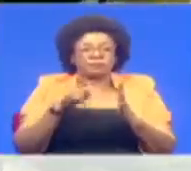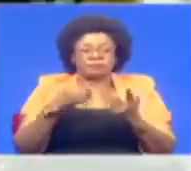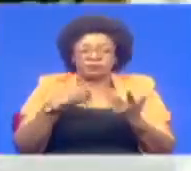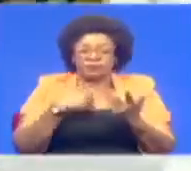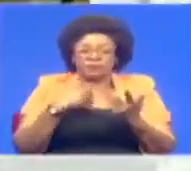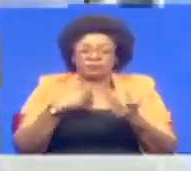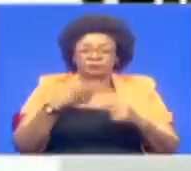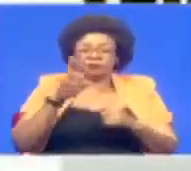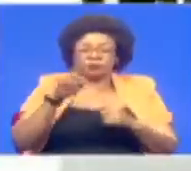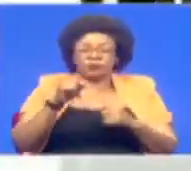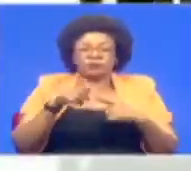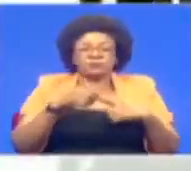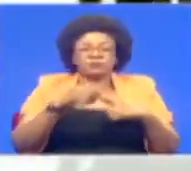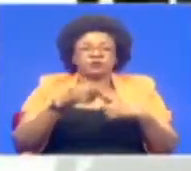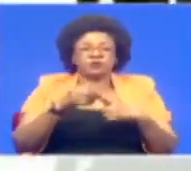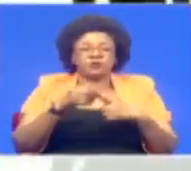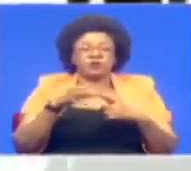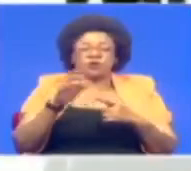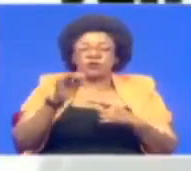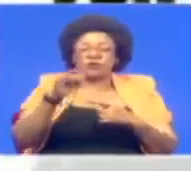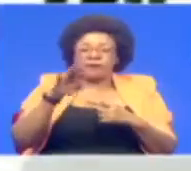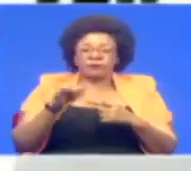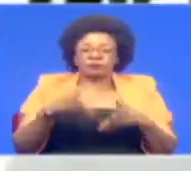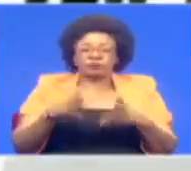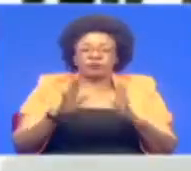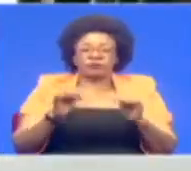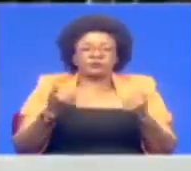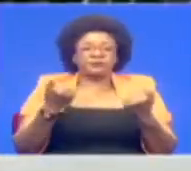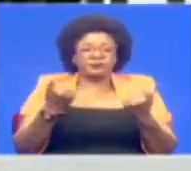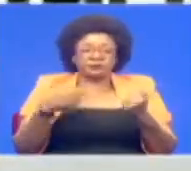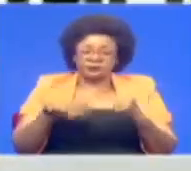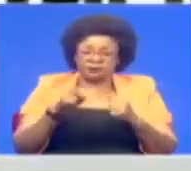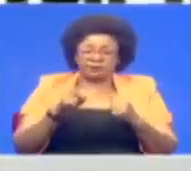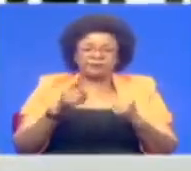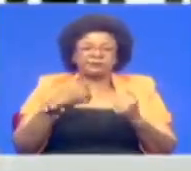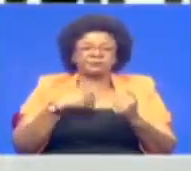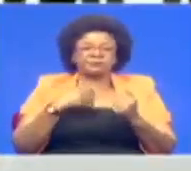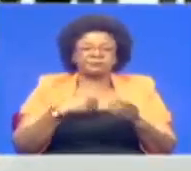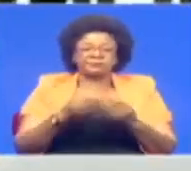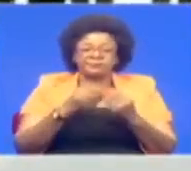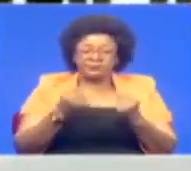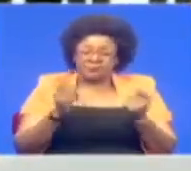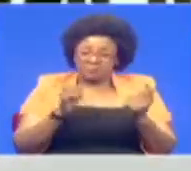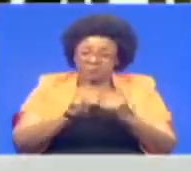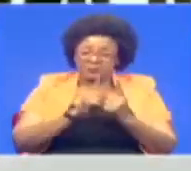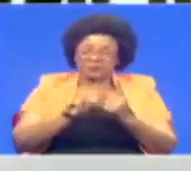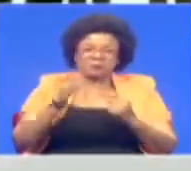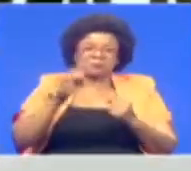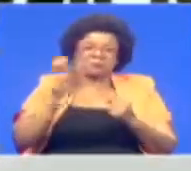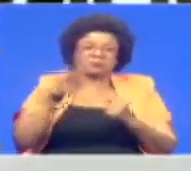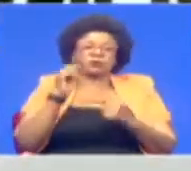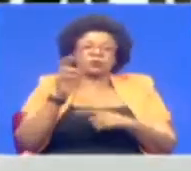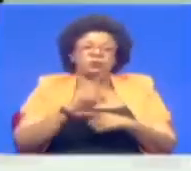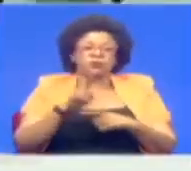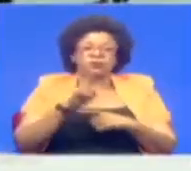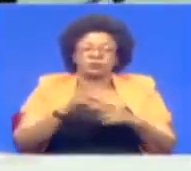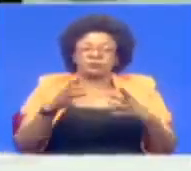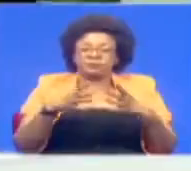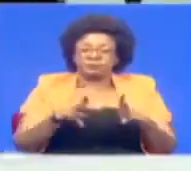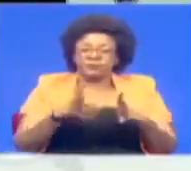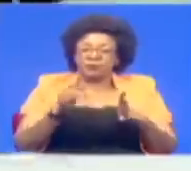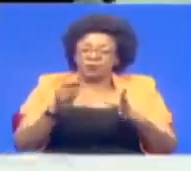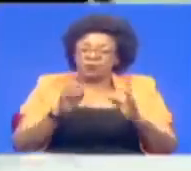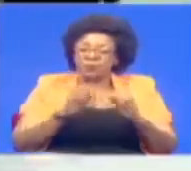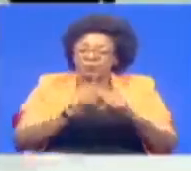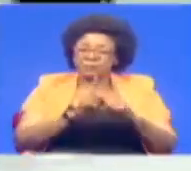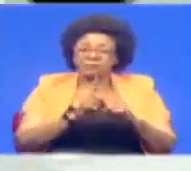UN Special Envoy on Road Safety, used his trip to meet with President Uhuru Kenyatta. Was accompanied by